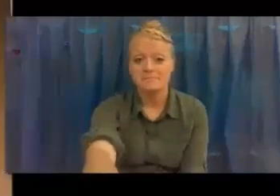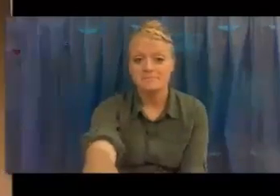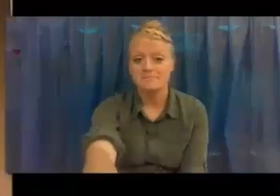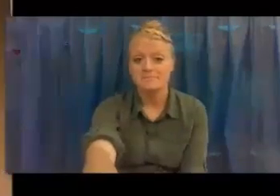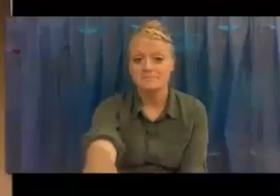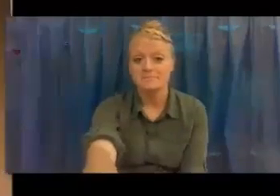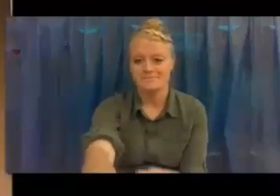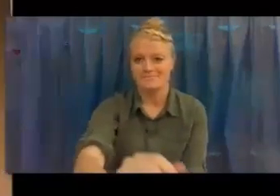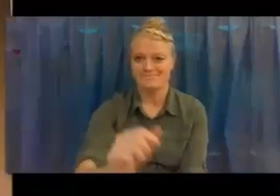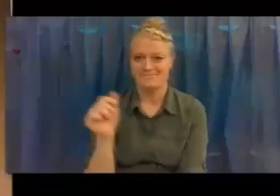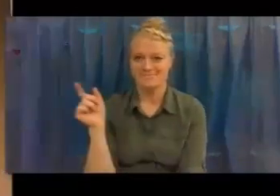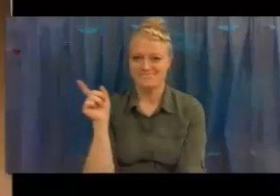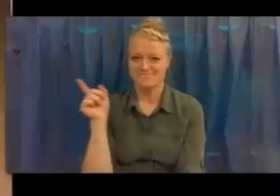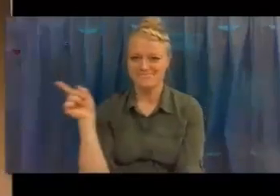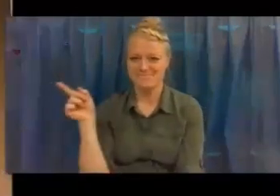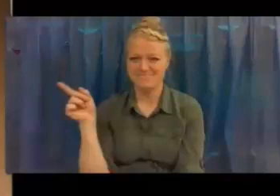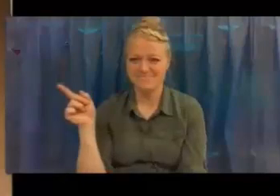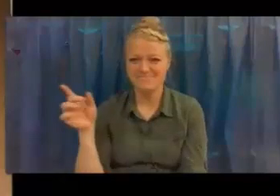colors.